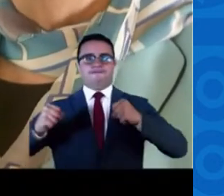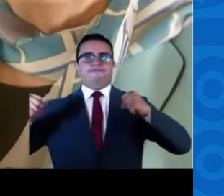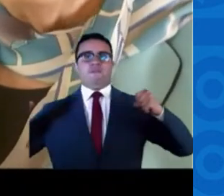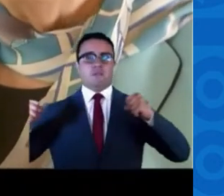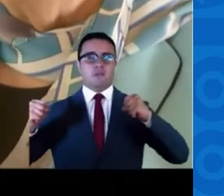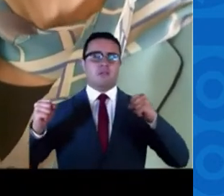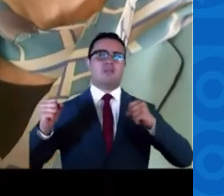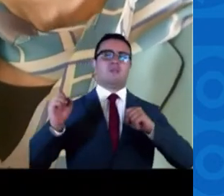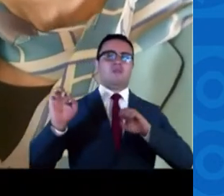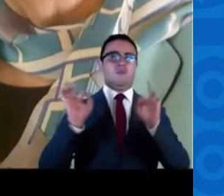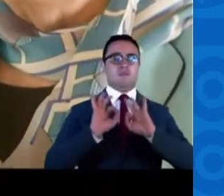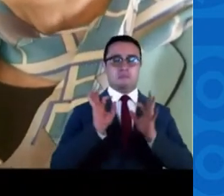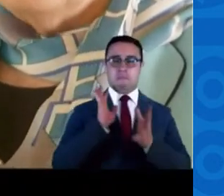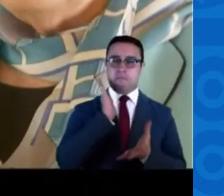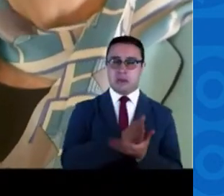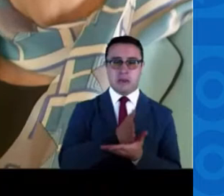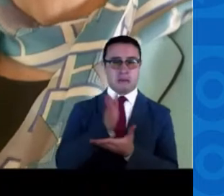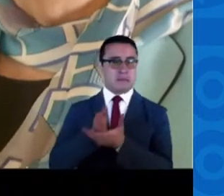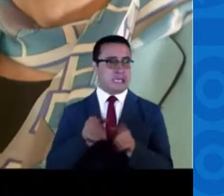measured malnutrition,